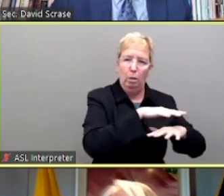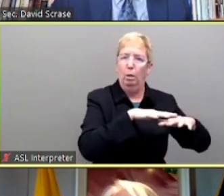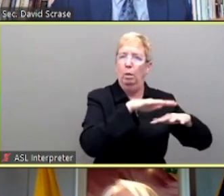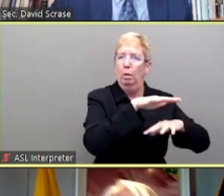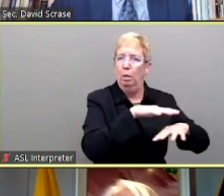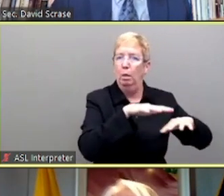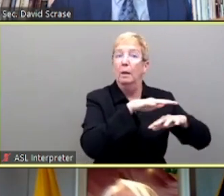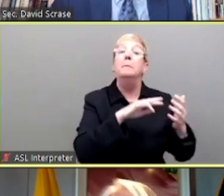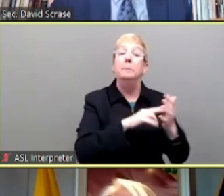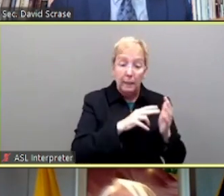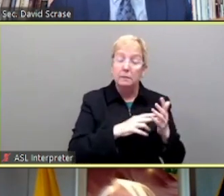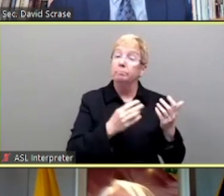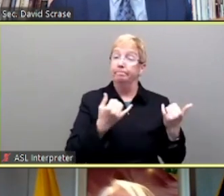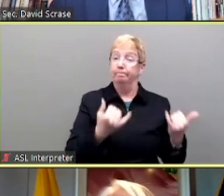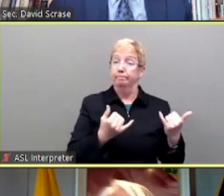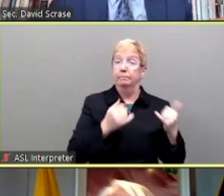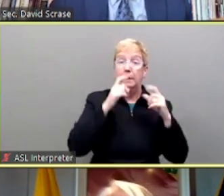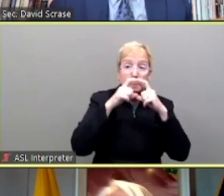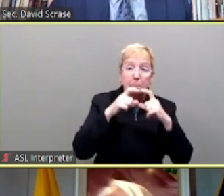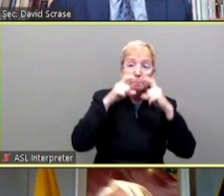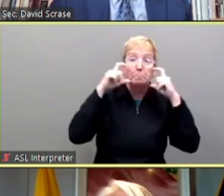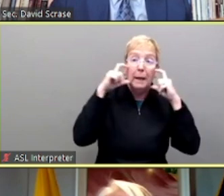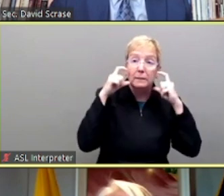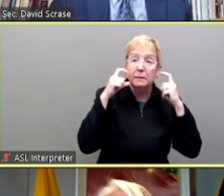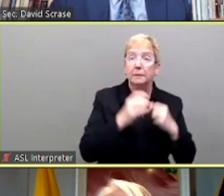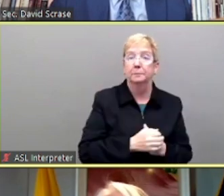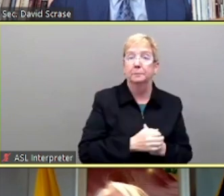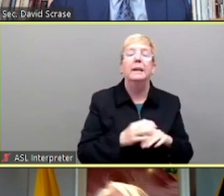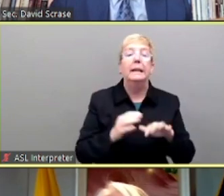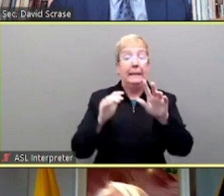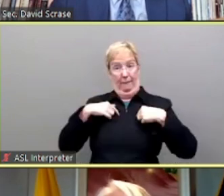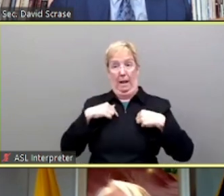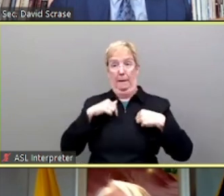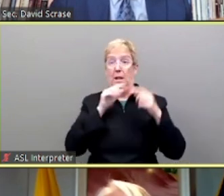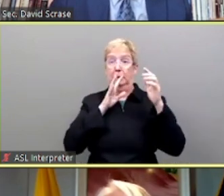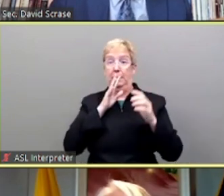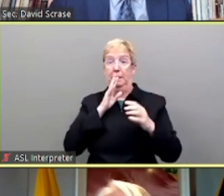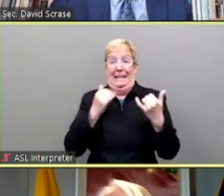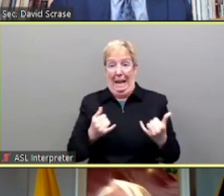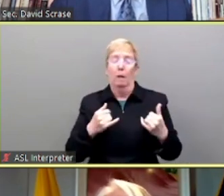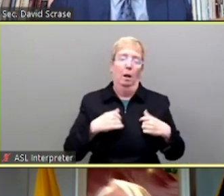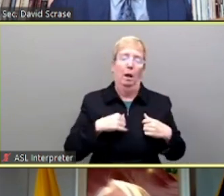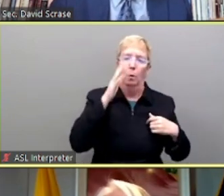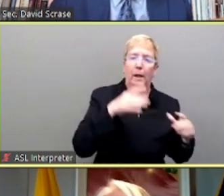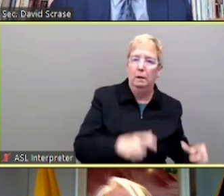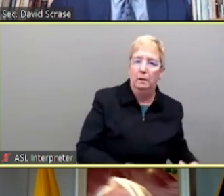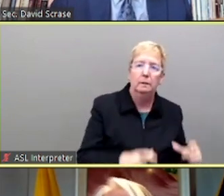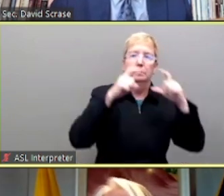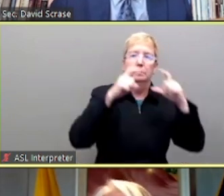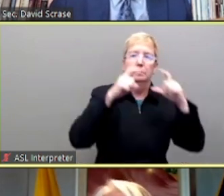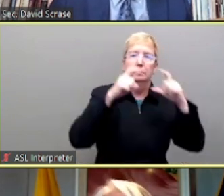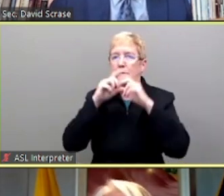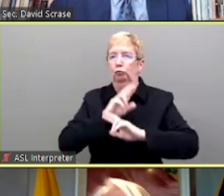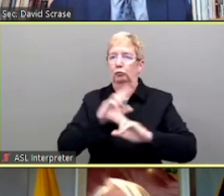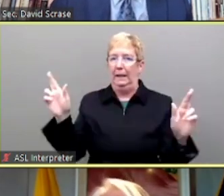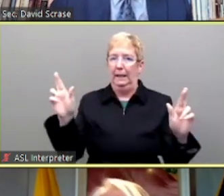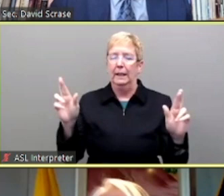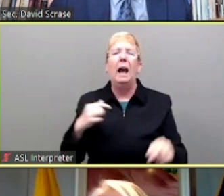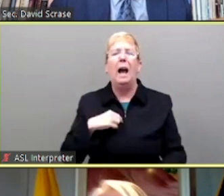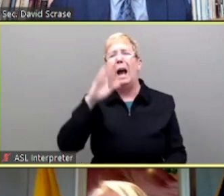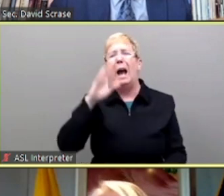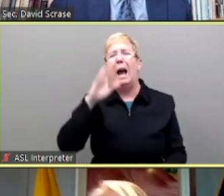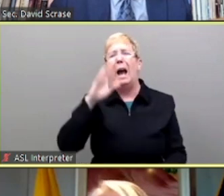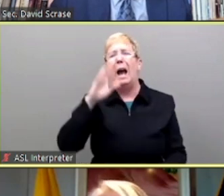And if I wasn't speaking in this press conference, I would have a mask on. And I know that many of you have kept